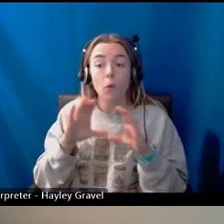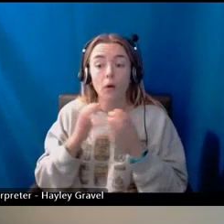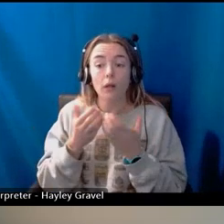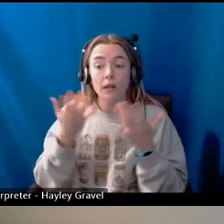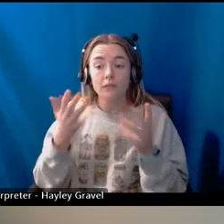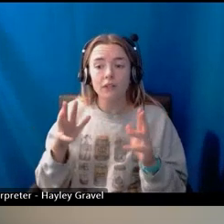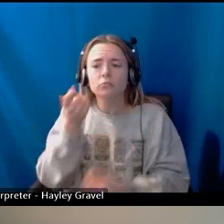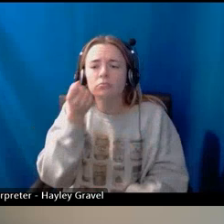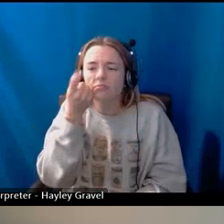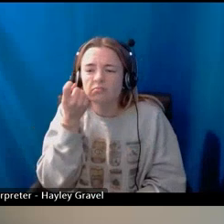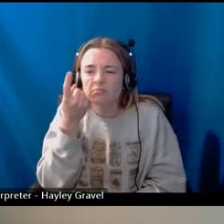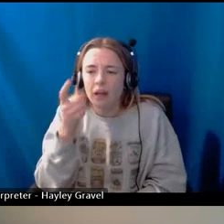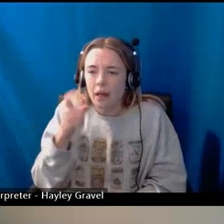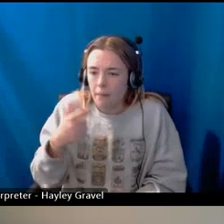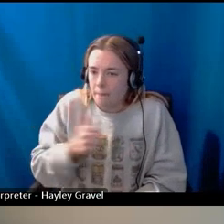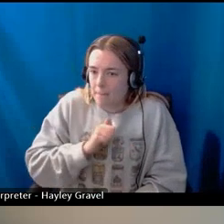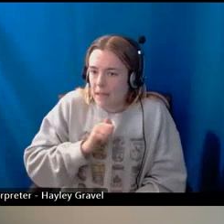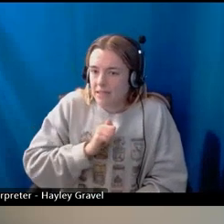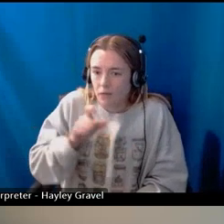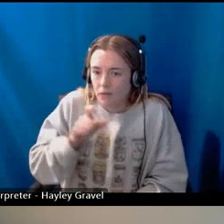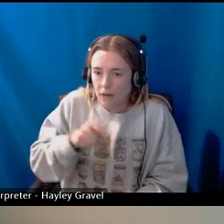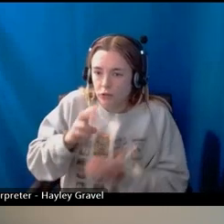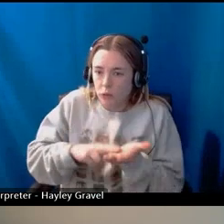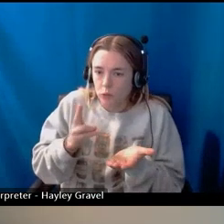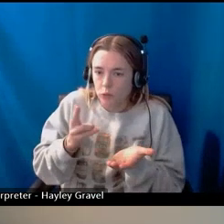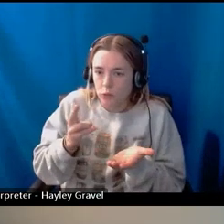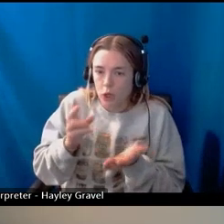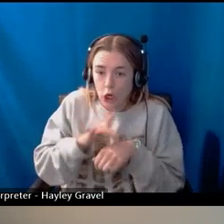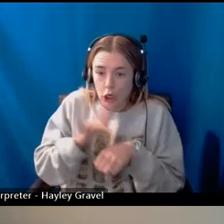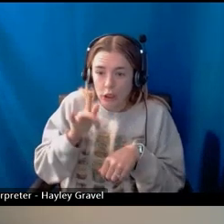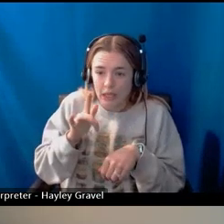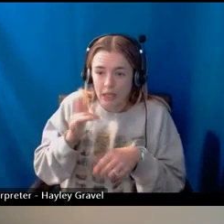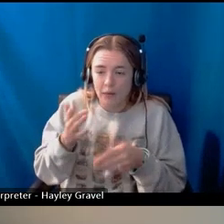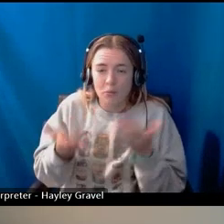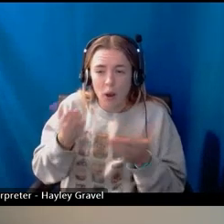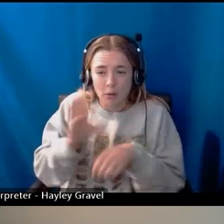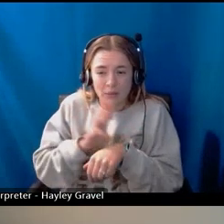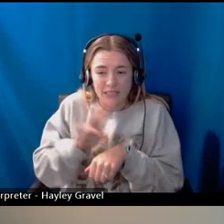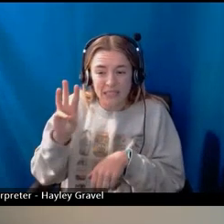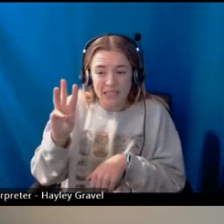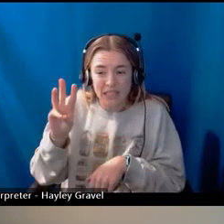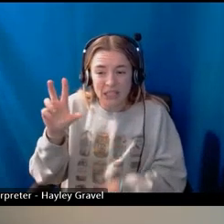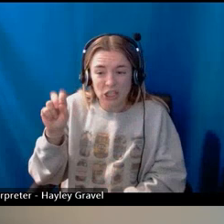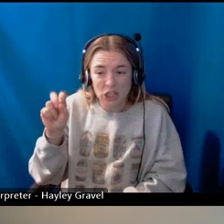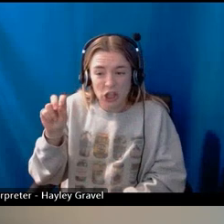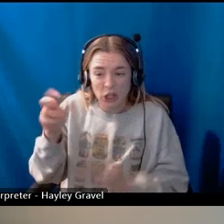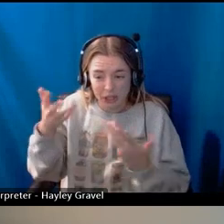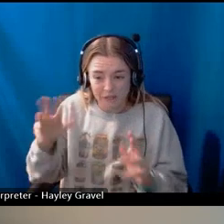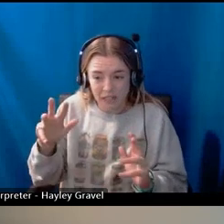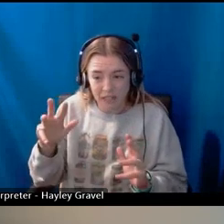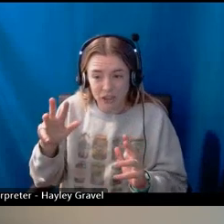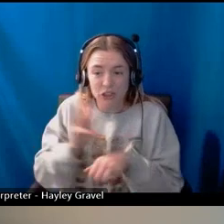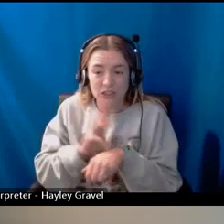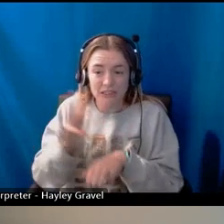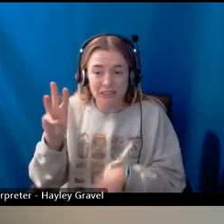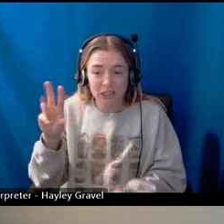get out of here just a little bit early. So we're going to end around 6:30, 6:35 instead of 6:45.